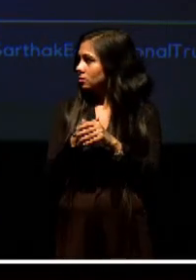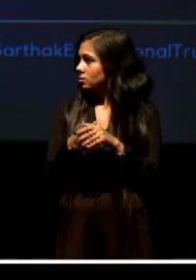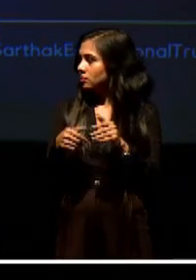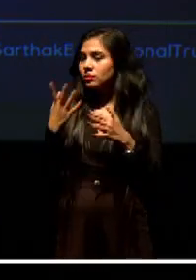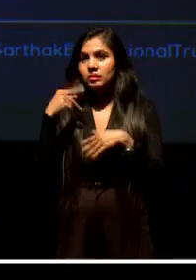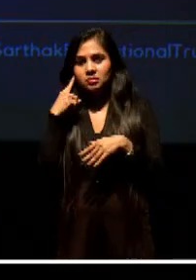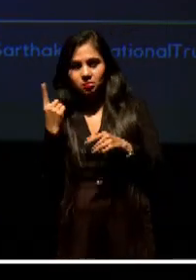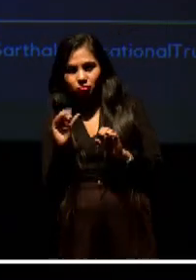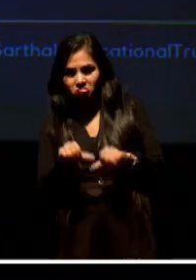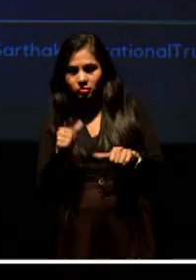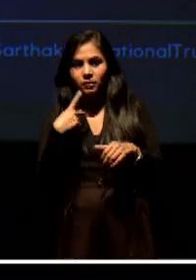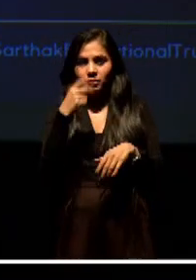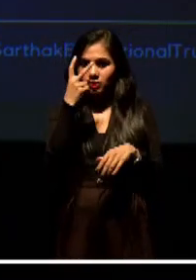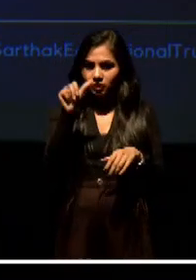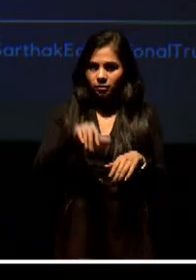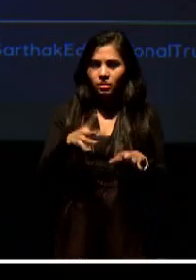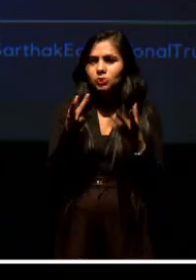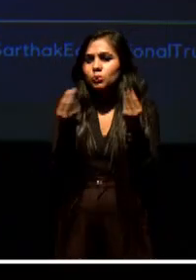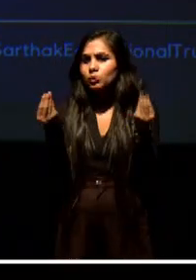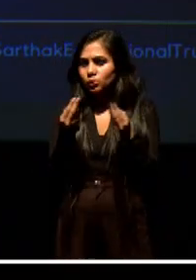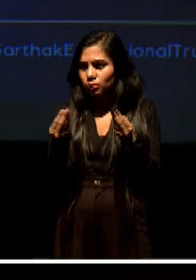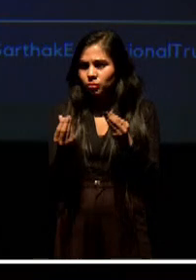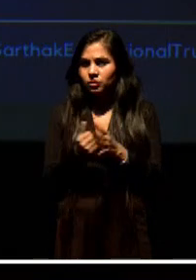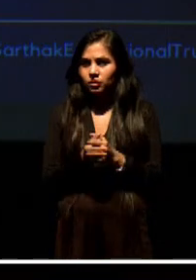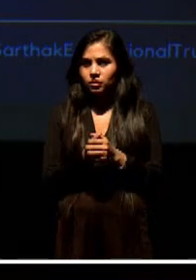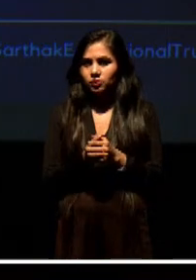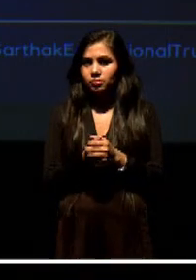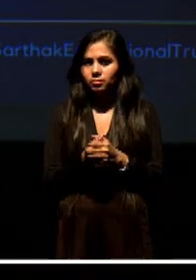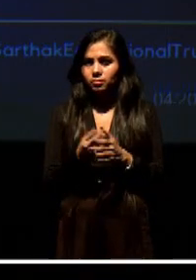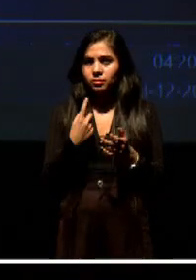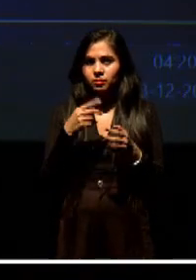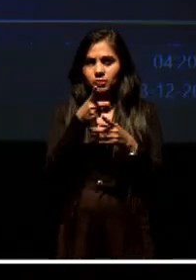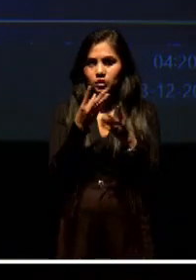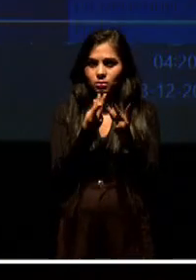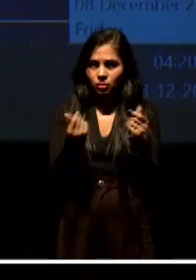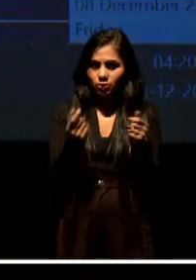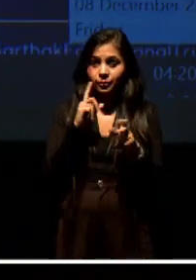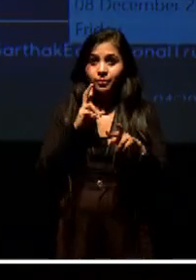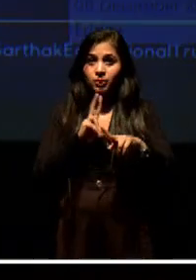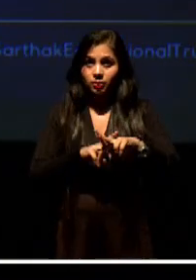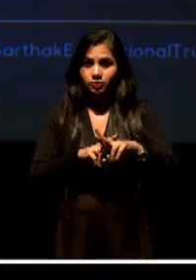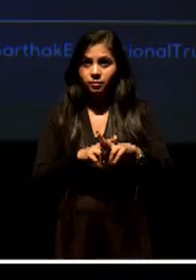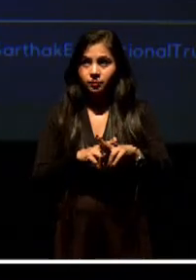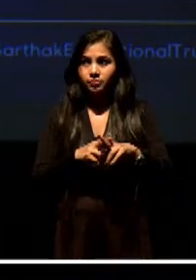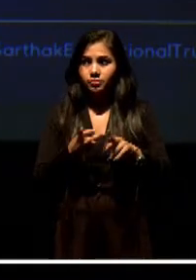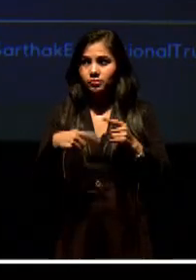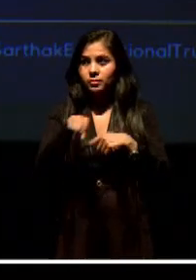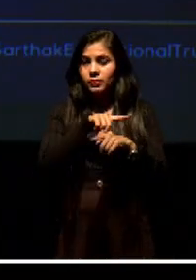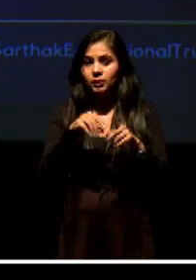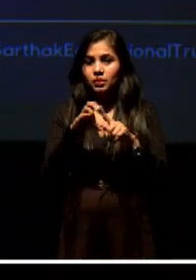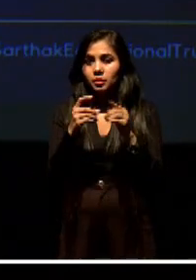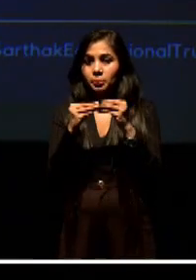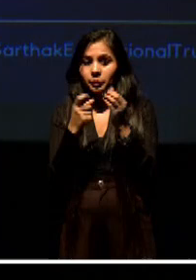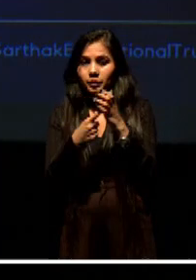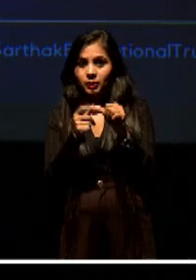hear or you can't see, then some of those difficulties can be solved if your brain can be directly